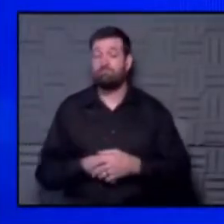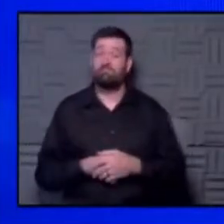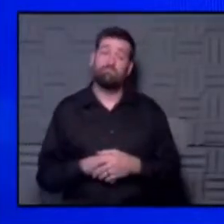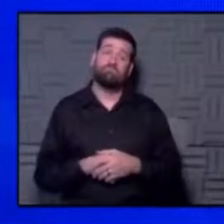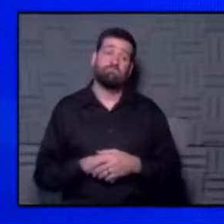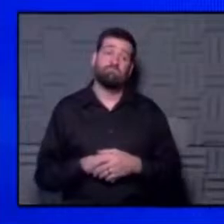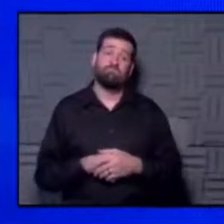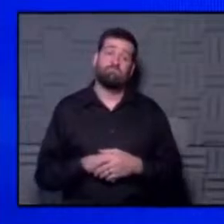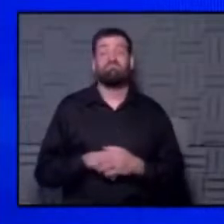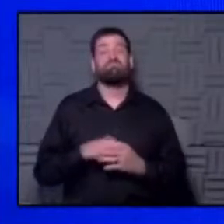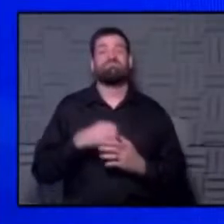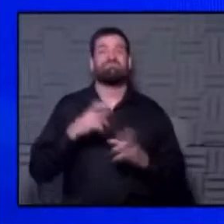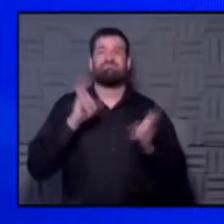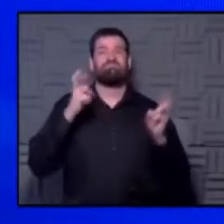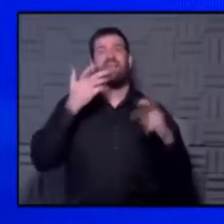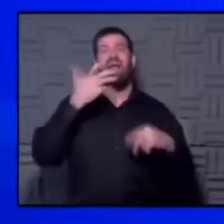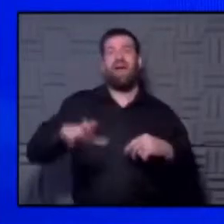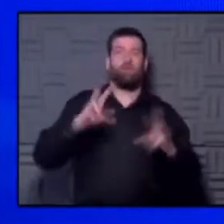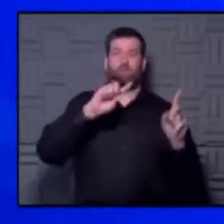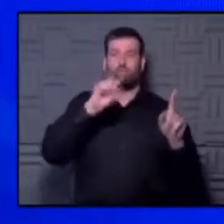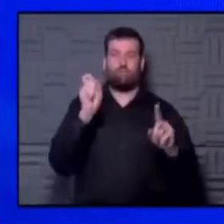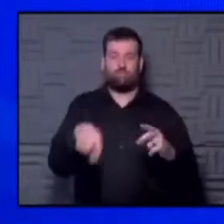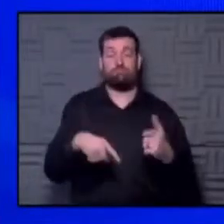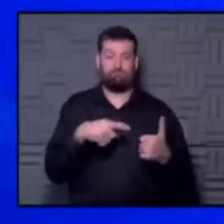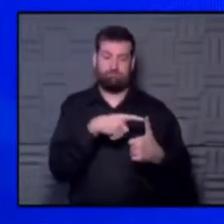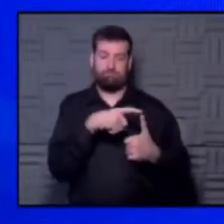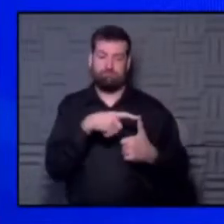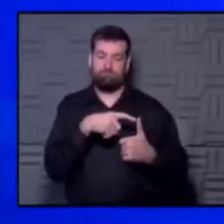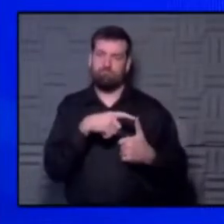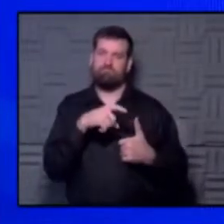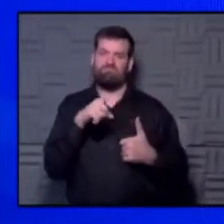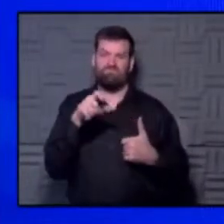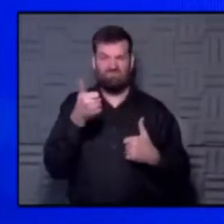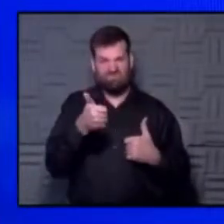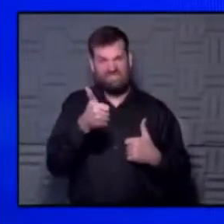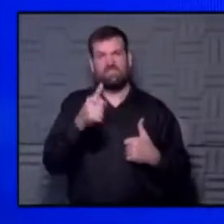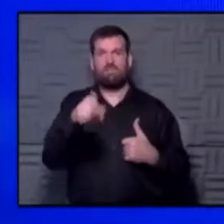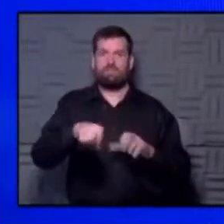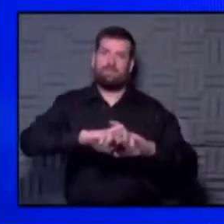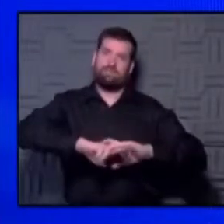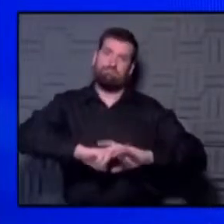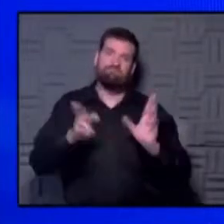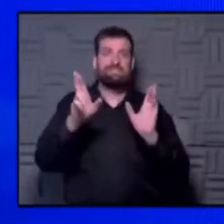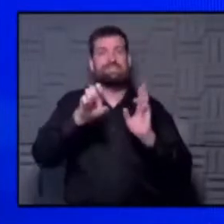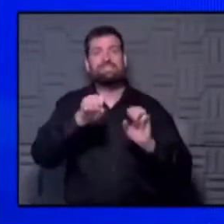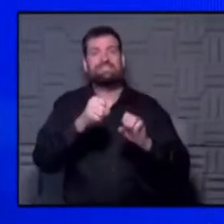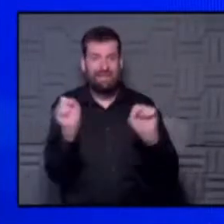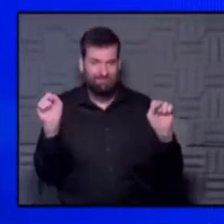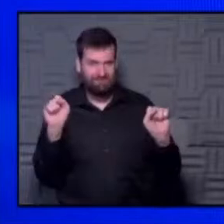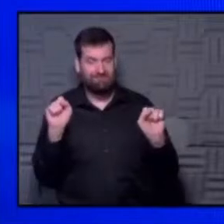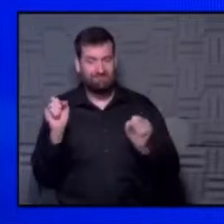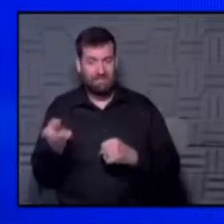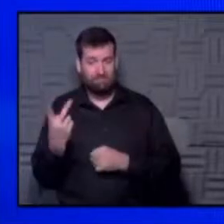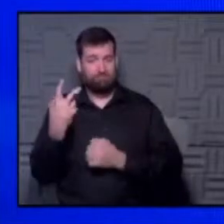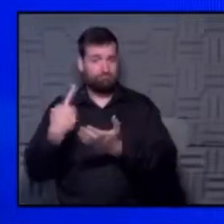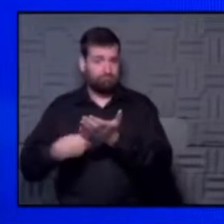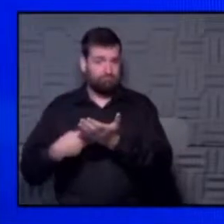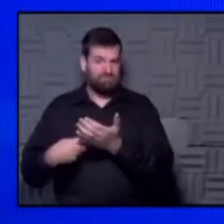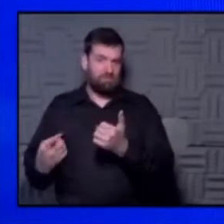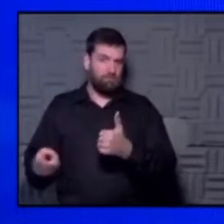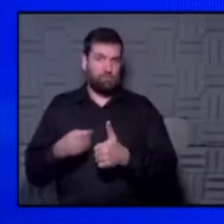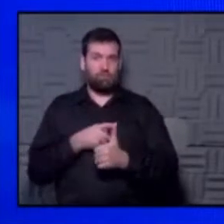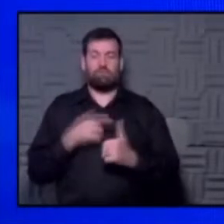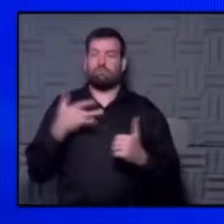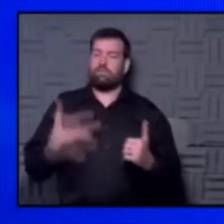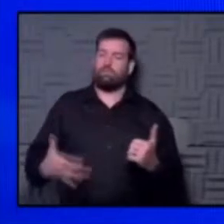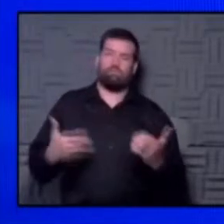hot question. Number one, we have to make sure the vaccine's safe before it goes out, especially the two that are talking about coming out first, which tend